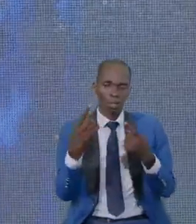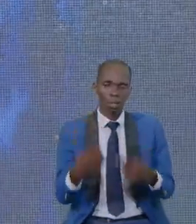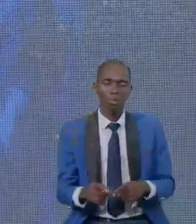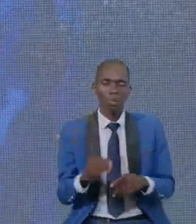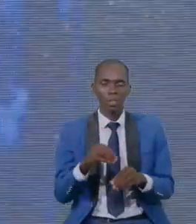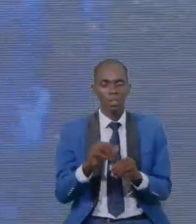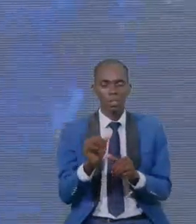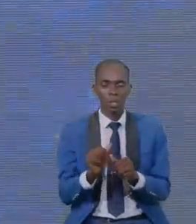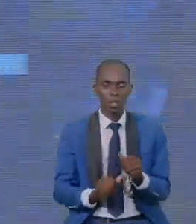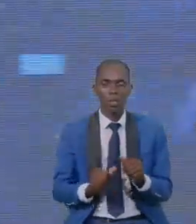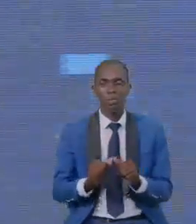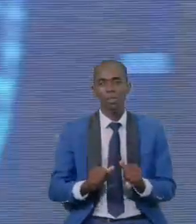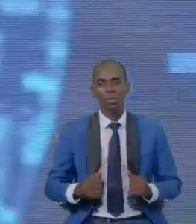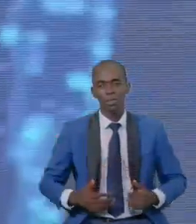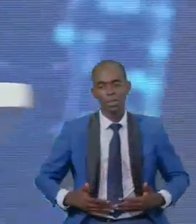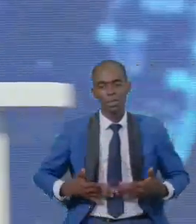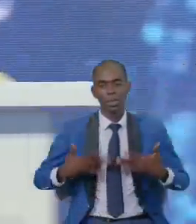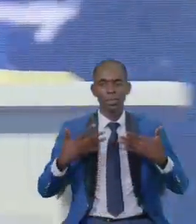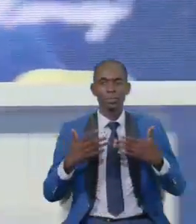life.